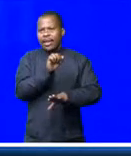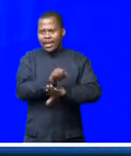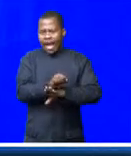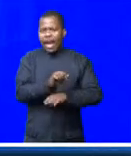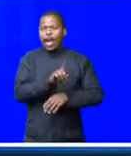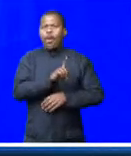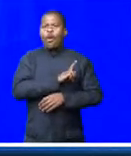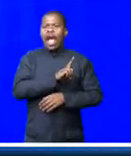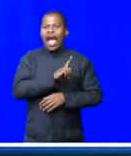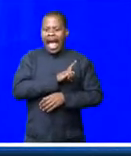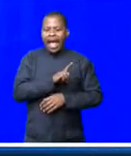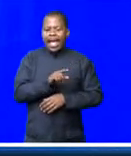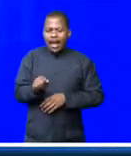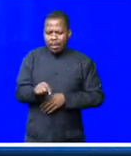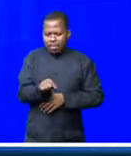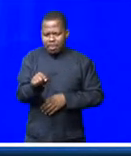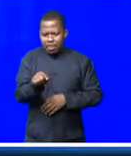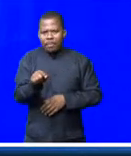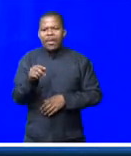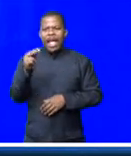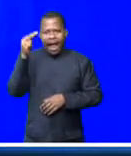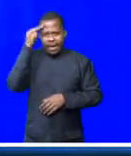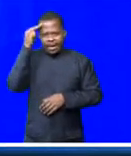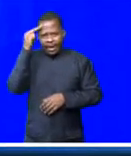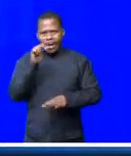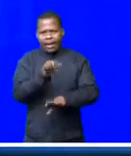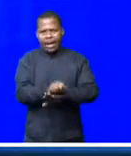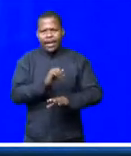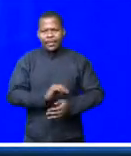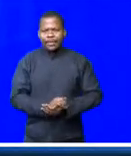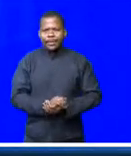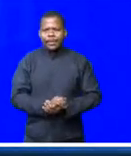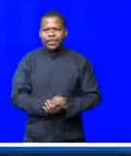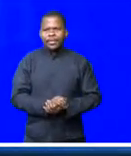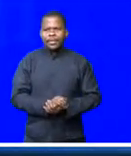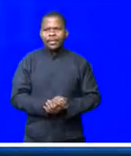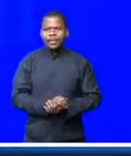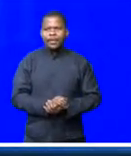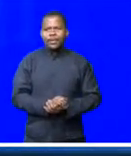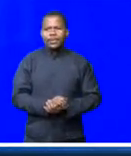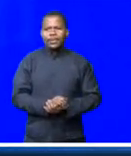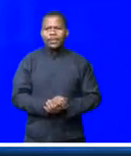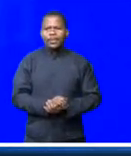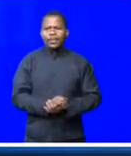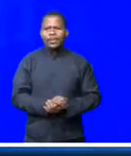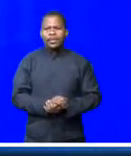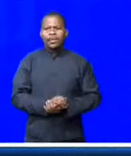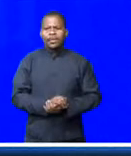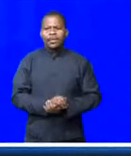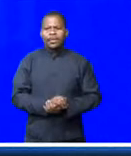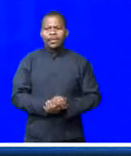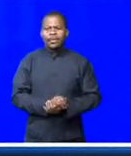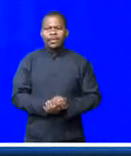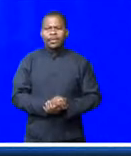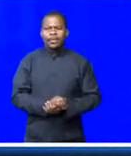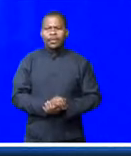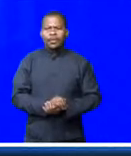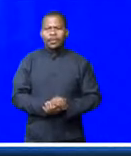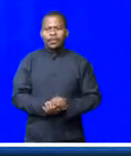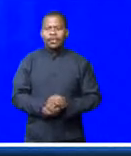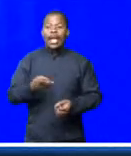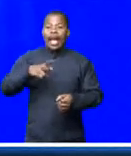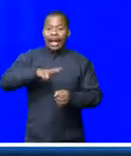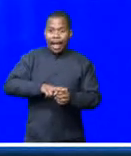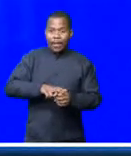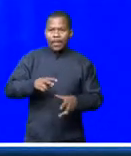ukuthi hambela kulama yellow guide blocks ethu angadzingi olusito lalomunye umuntu kanjalo ke titala